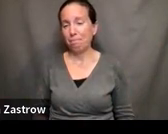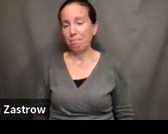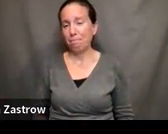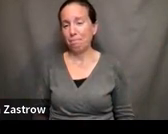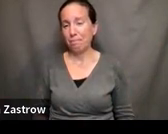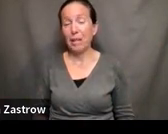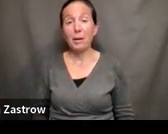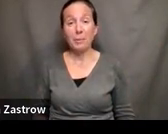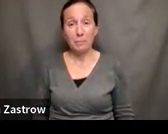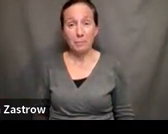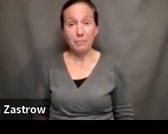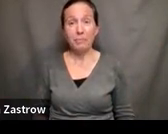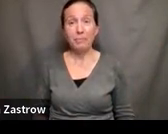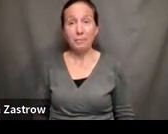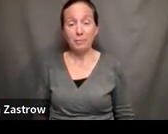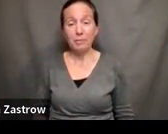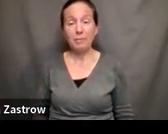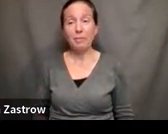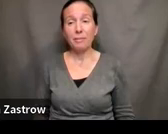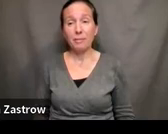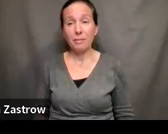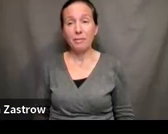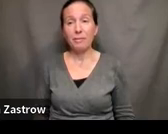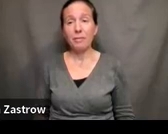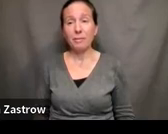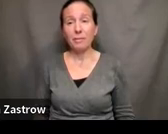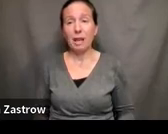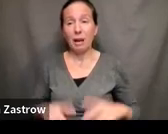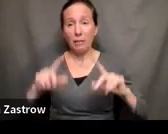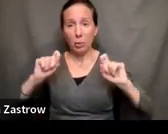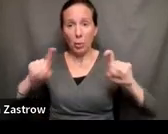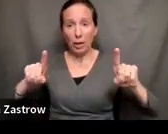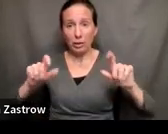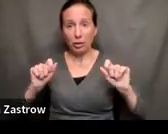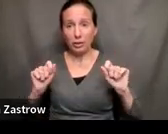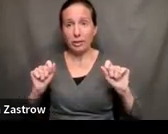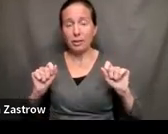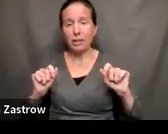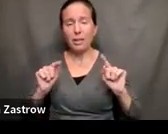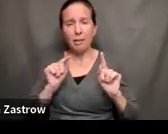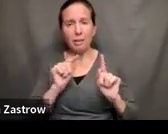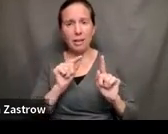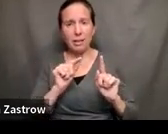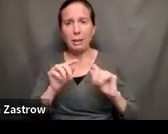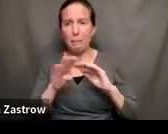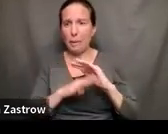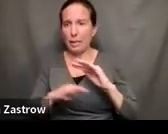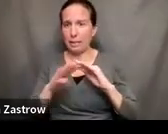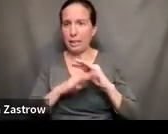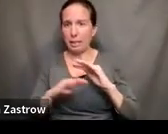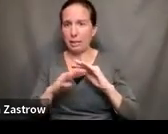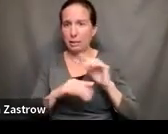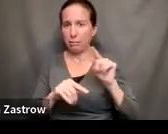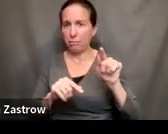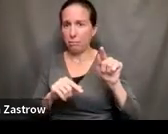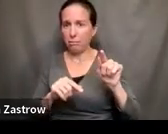And I have a question for all of you. This was very basic. We're trying to keep it at the